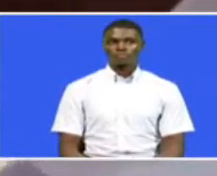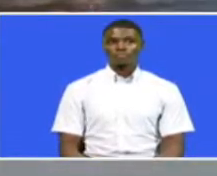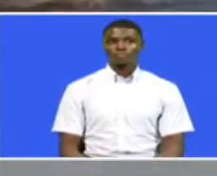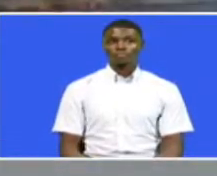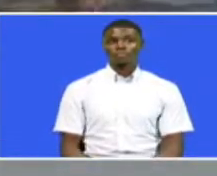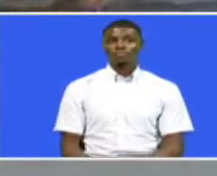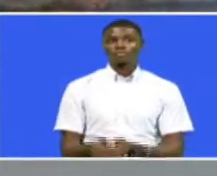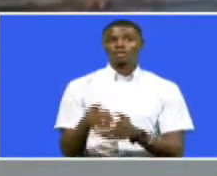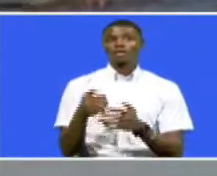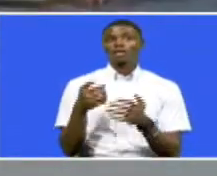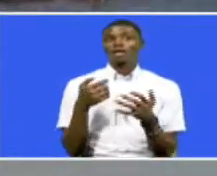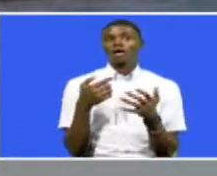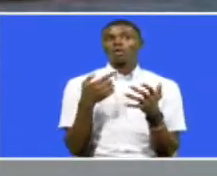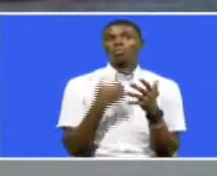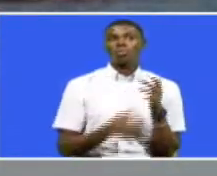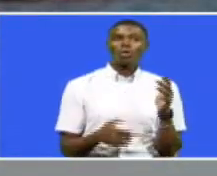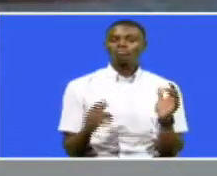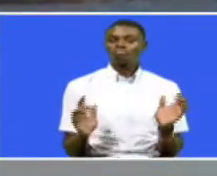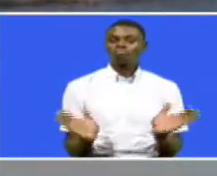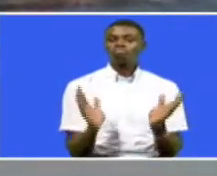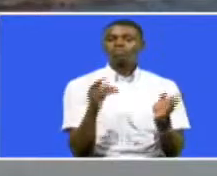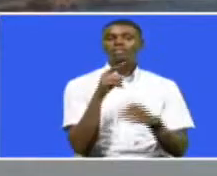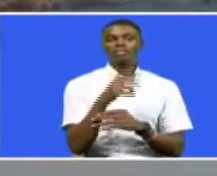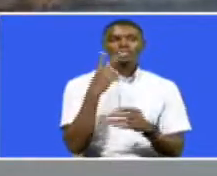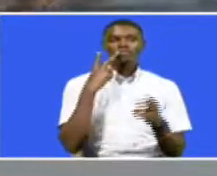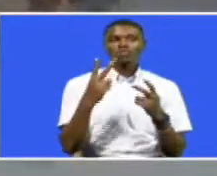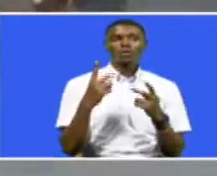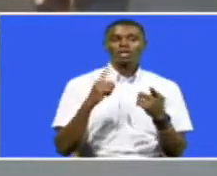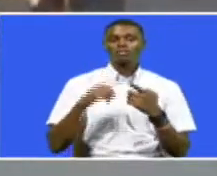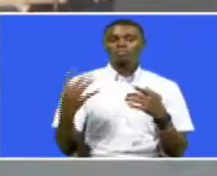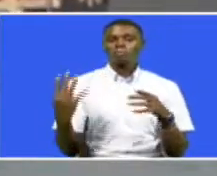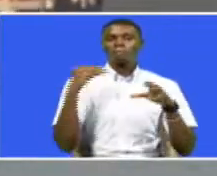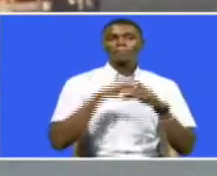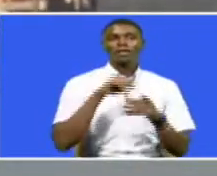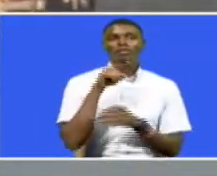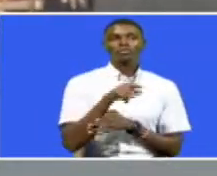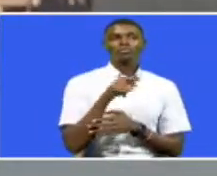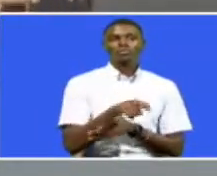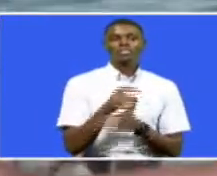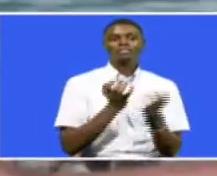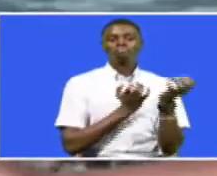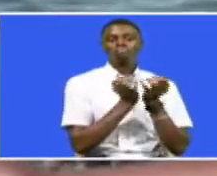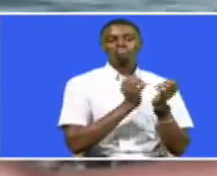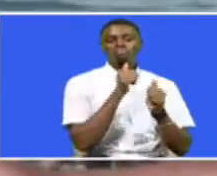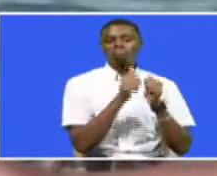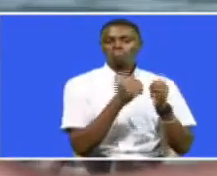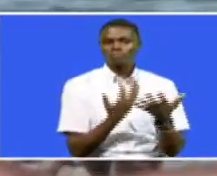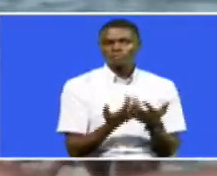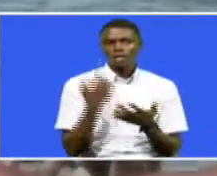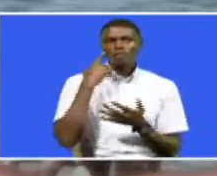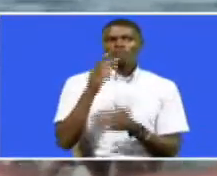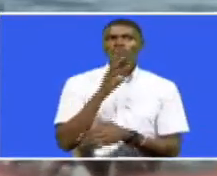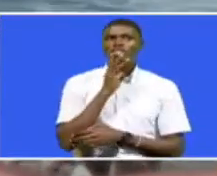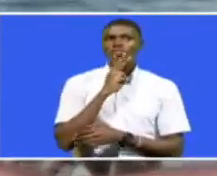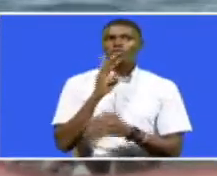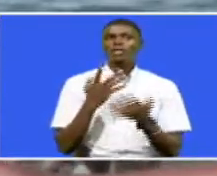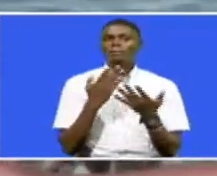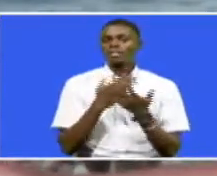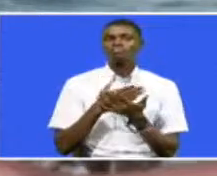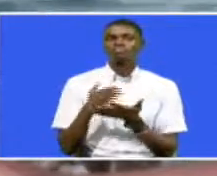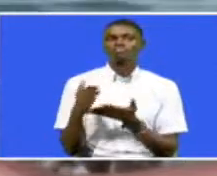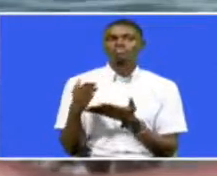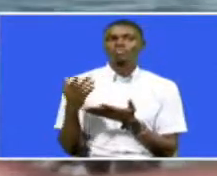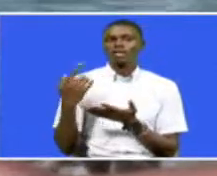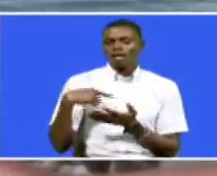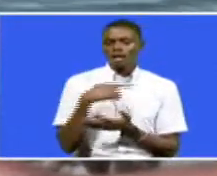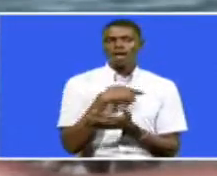But just what propelled this entrepreneur to venture into this mode of business? For the water bus, we've